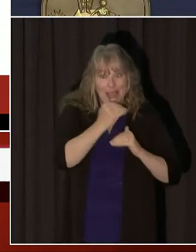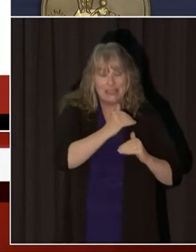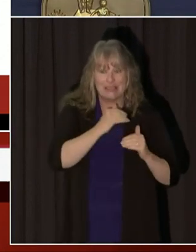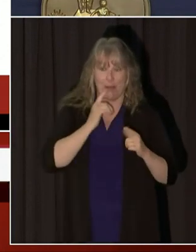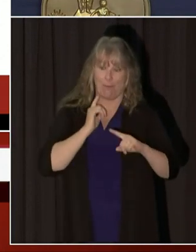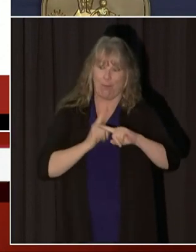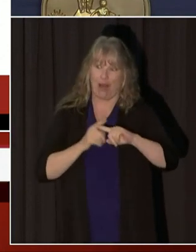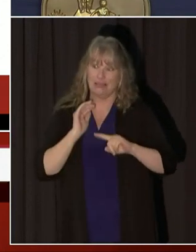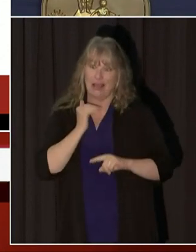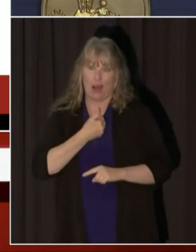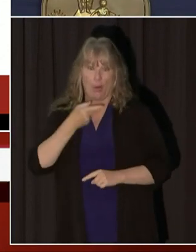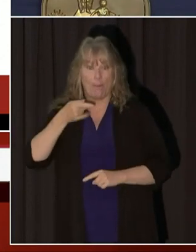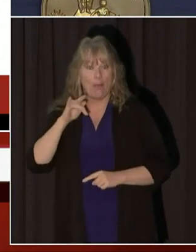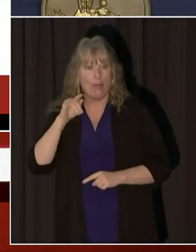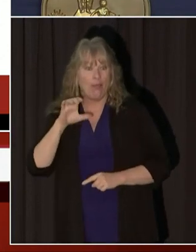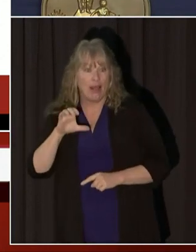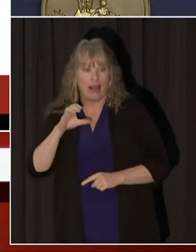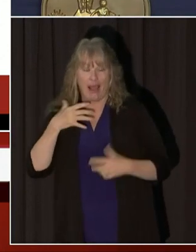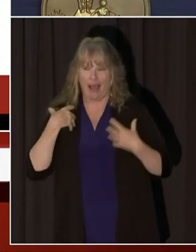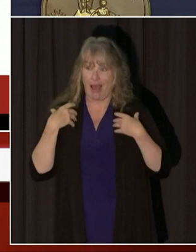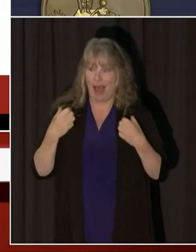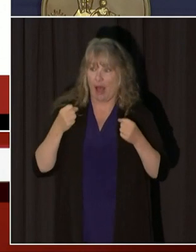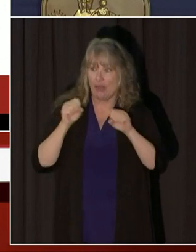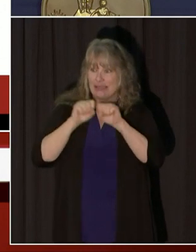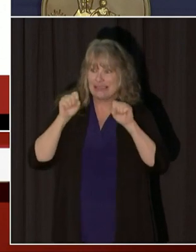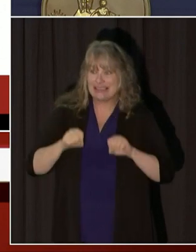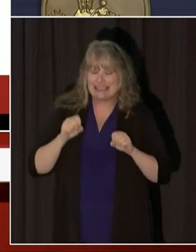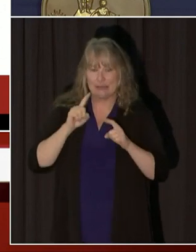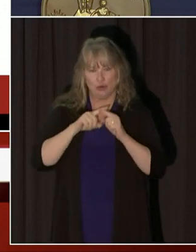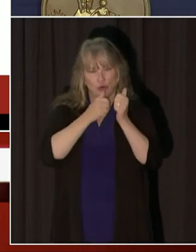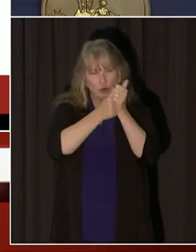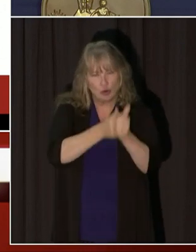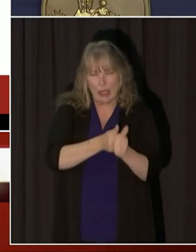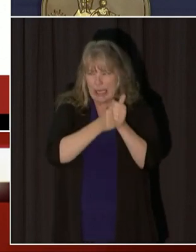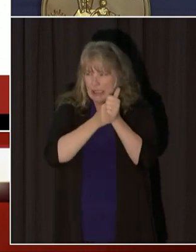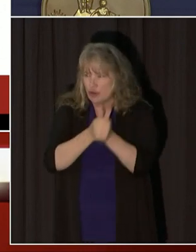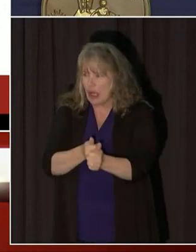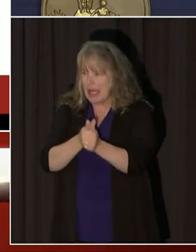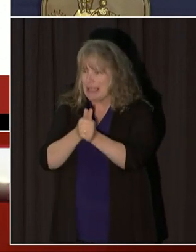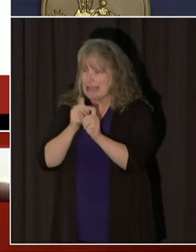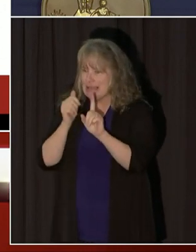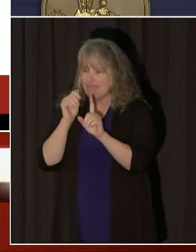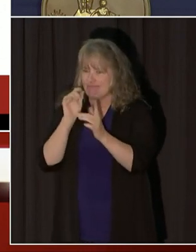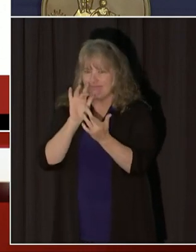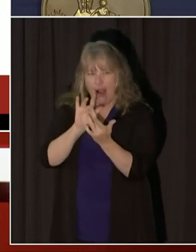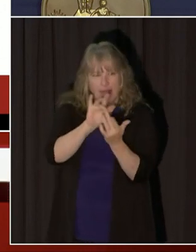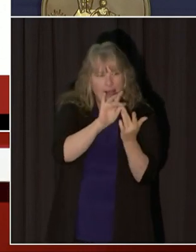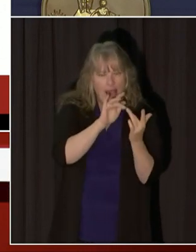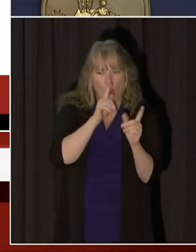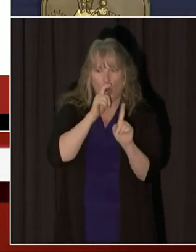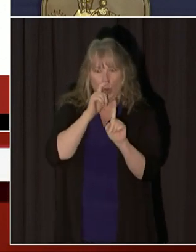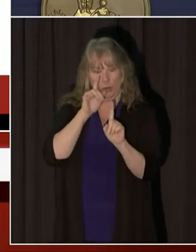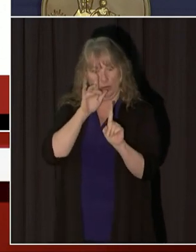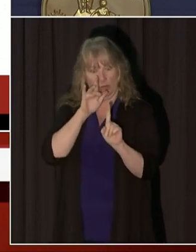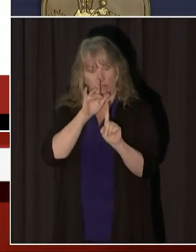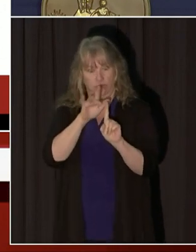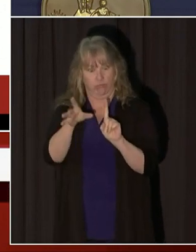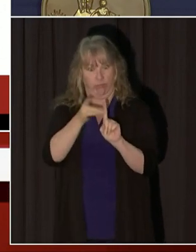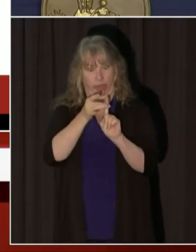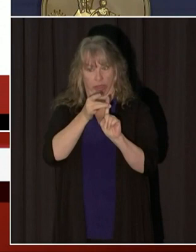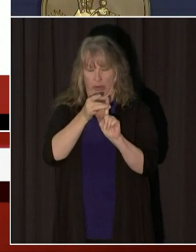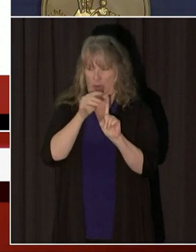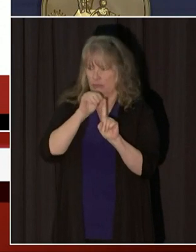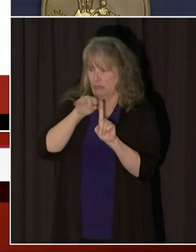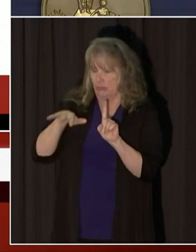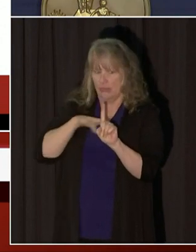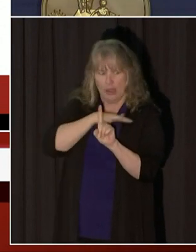system to trace contacts for every new infection. And these factors are,